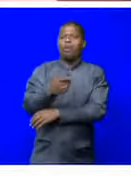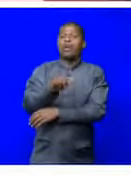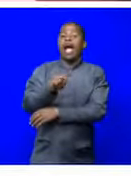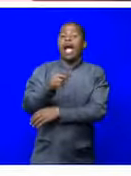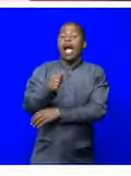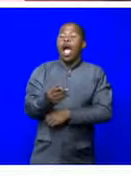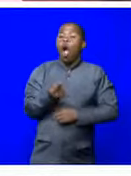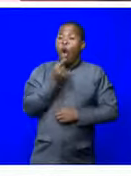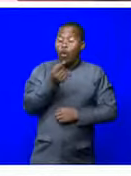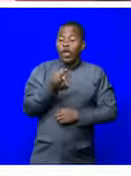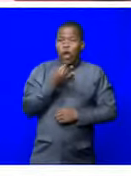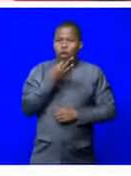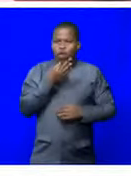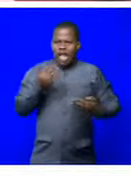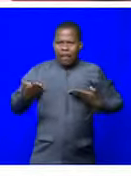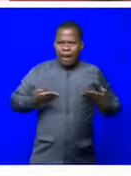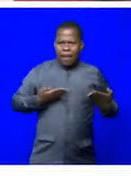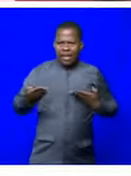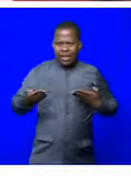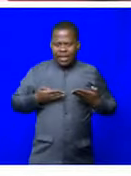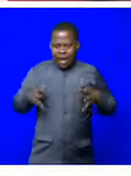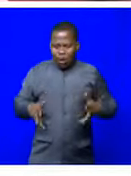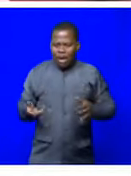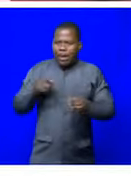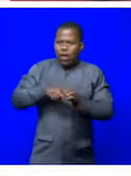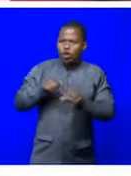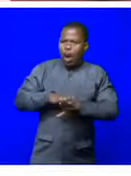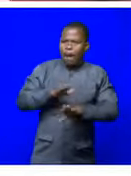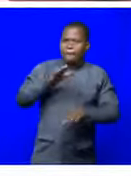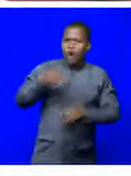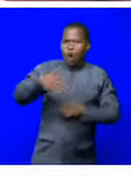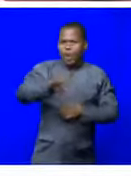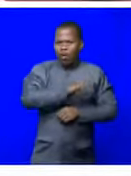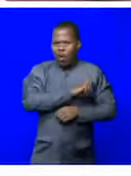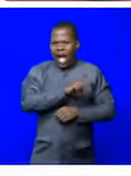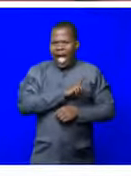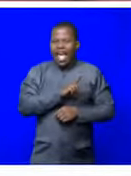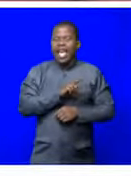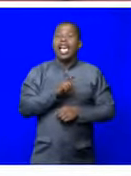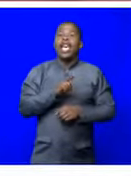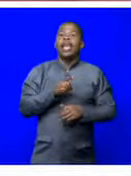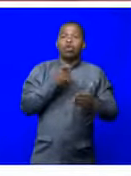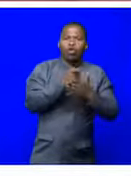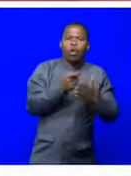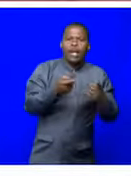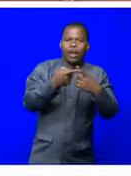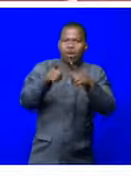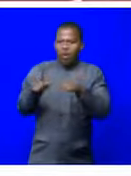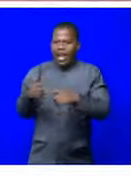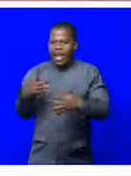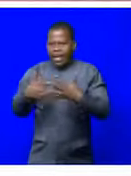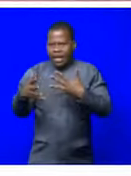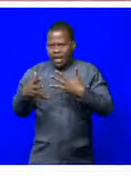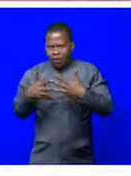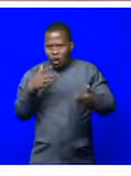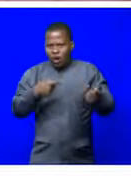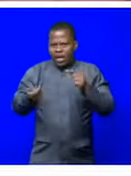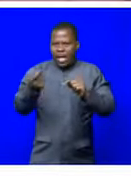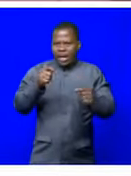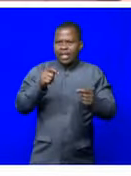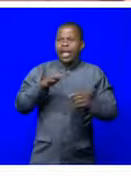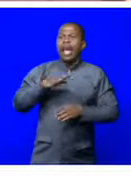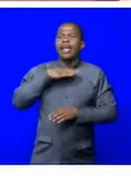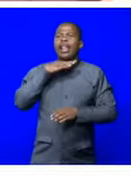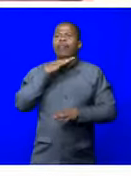bawasukumele emabhizinisi ekulima kude imikhicito itawuba nguleyanele etitolo letinkulu takuleli. Doing what we